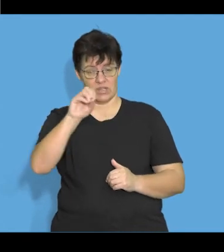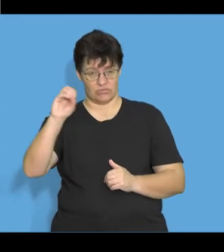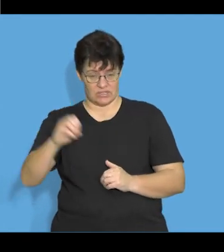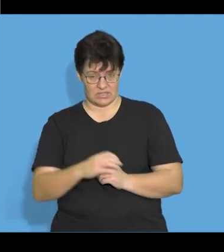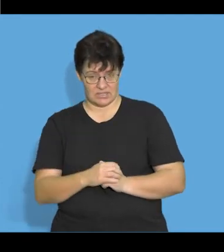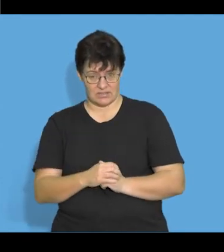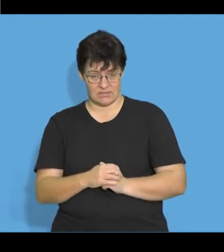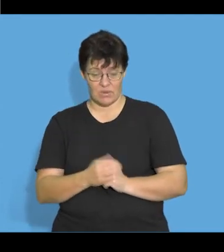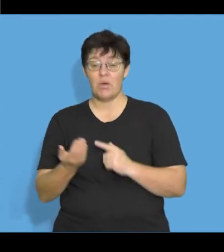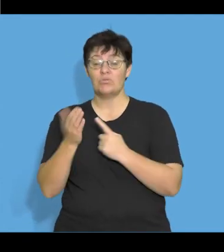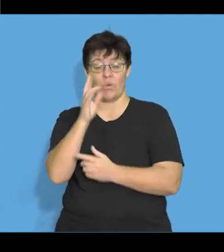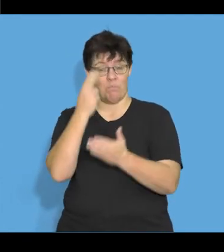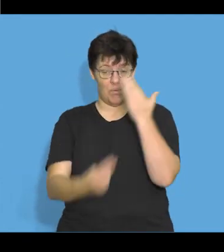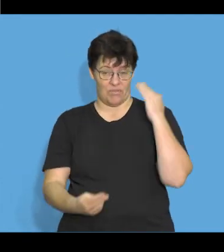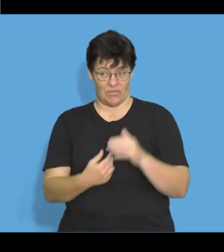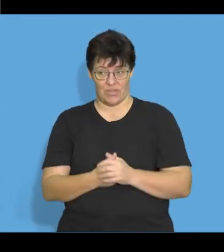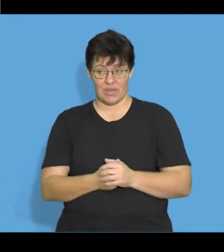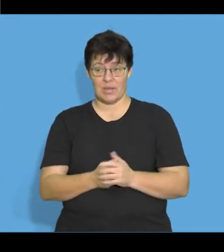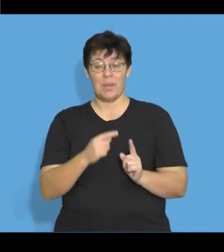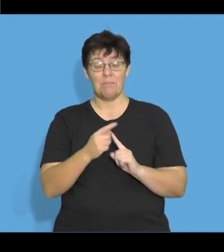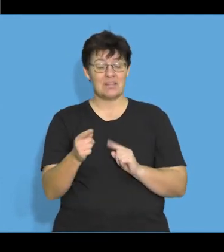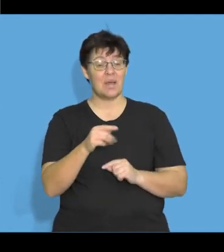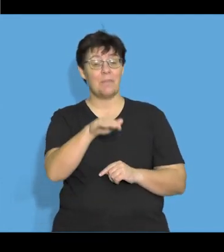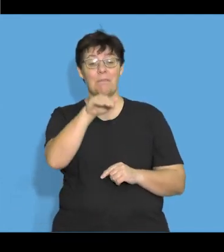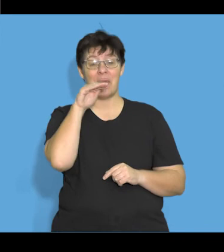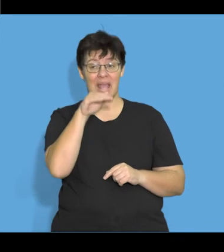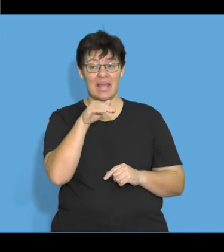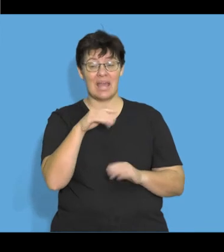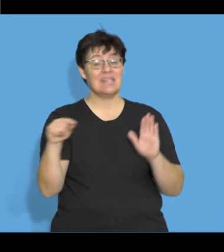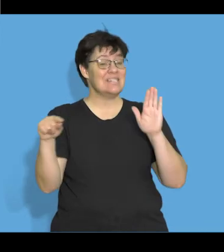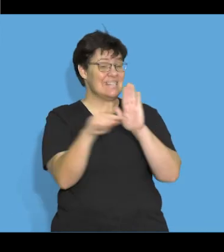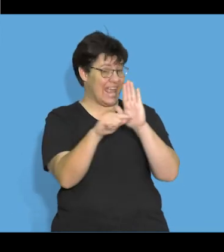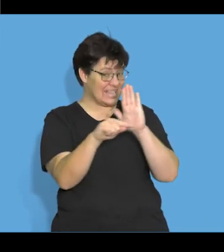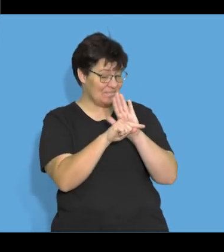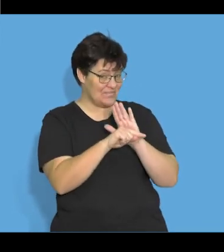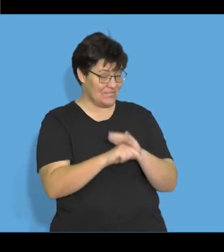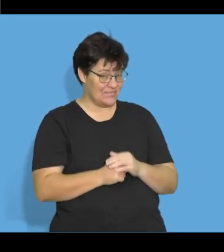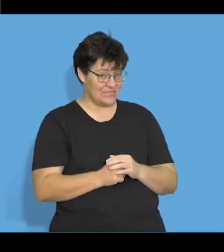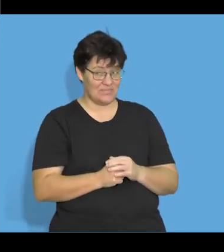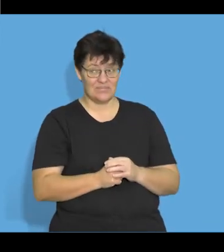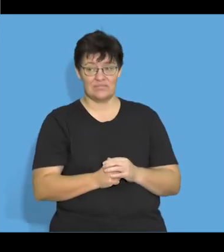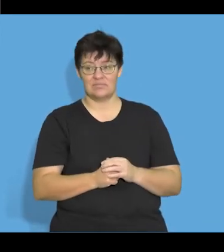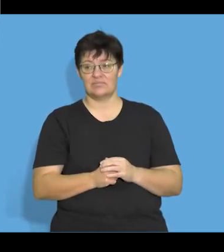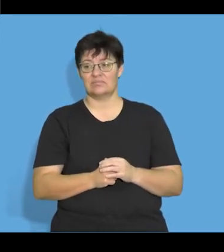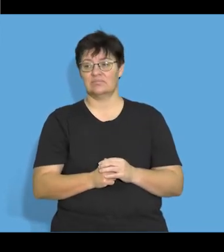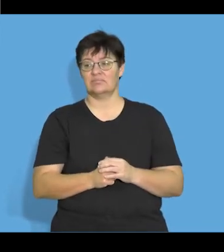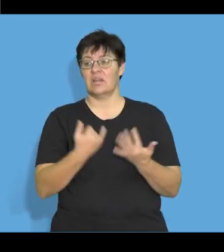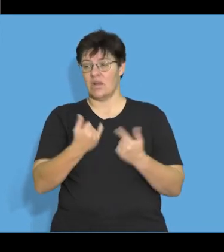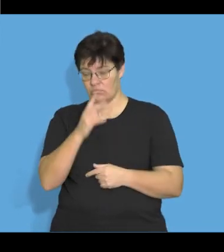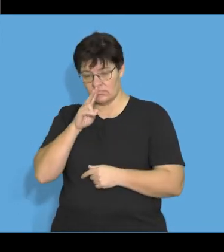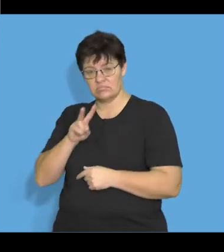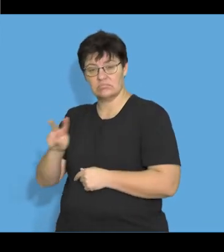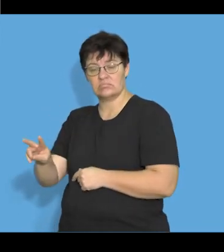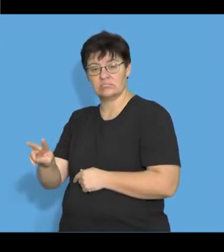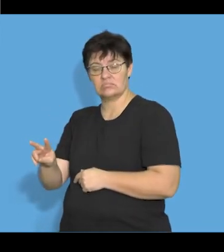showing you both. However, when your bank is unfavorable, right? Now watch what happens